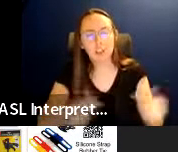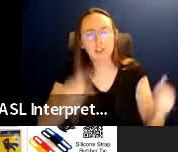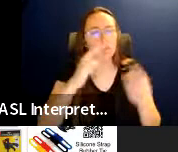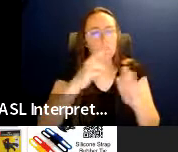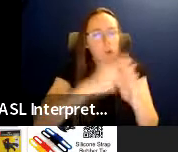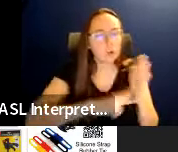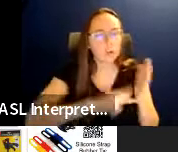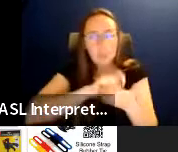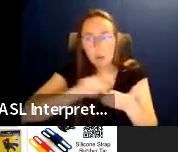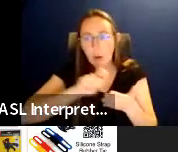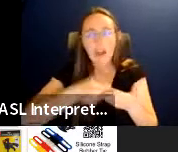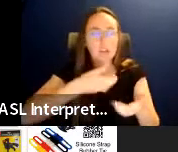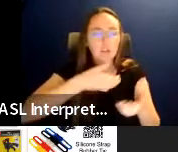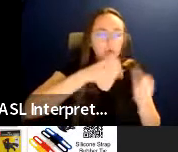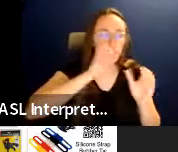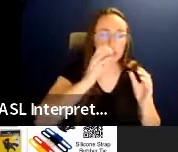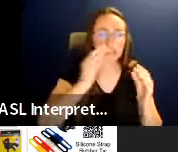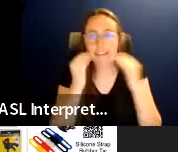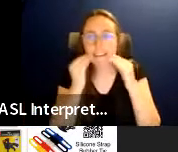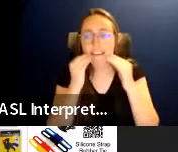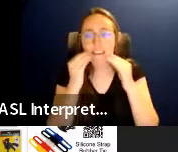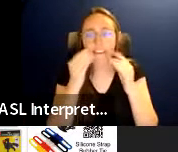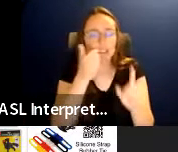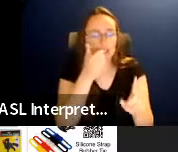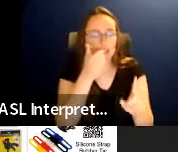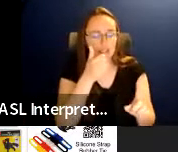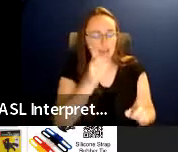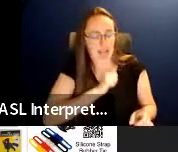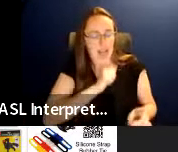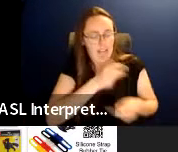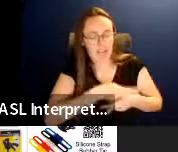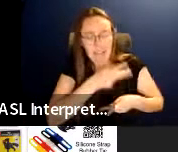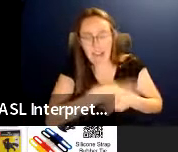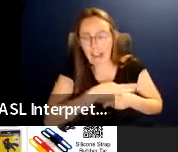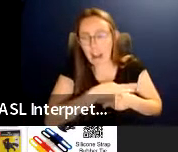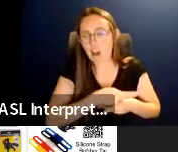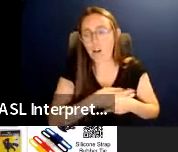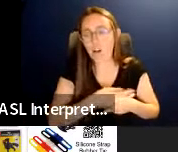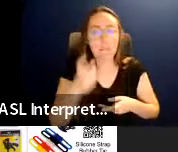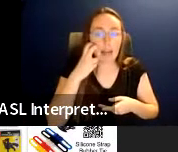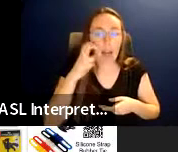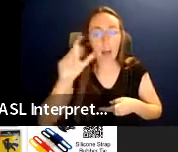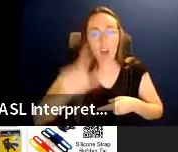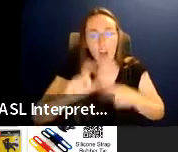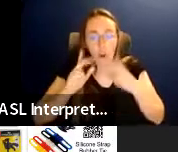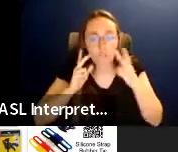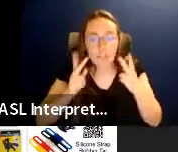for drinking and eating, for self-care, for blind and low vision,